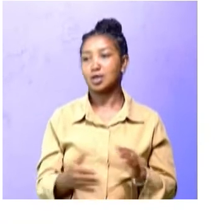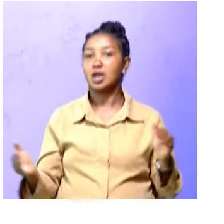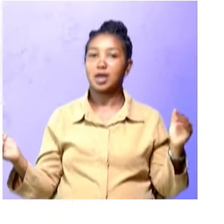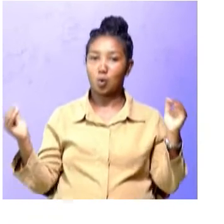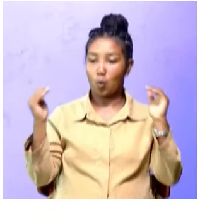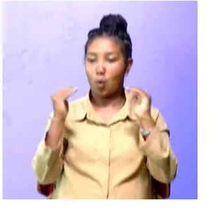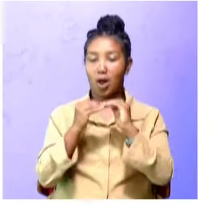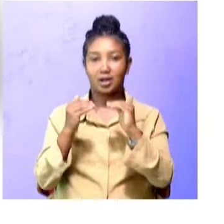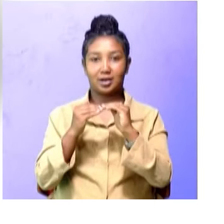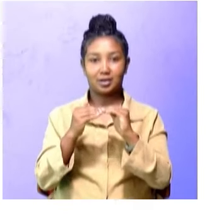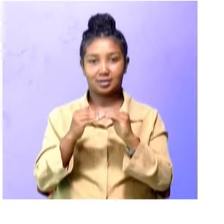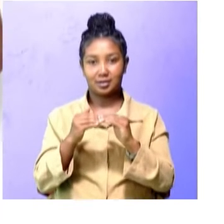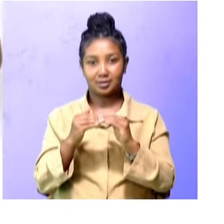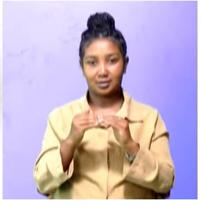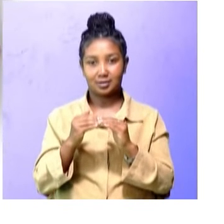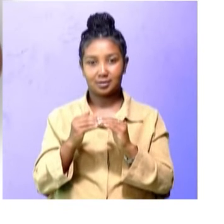equal.